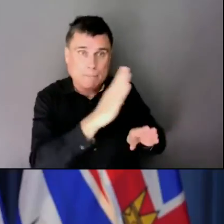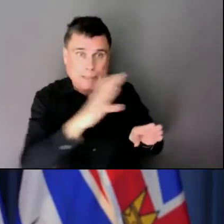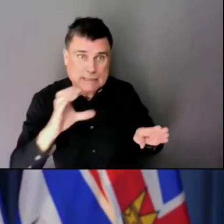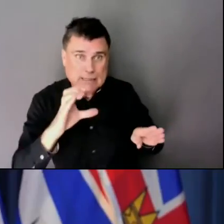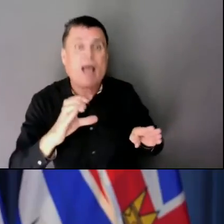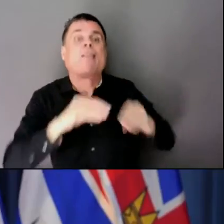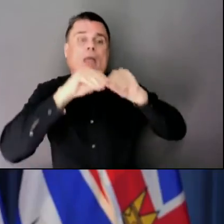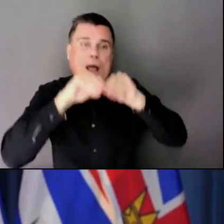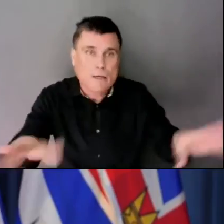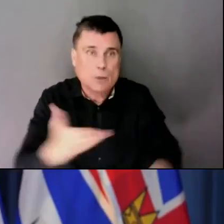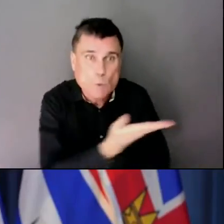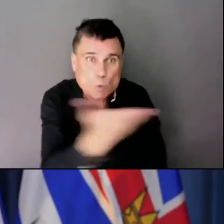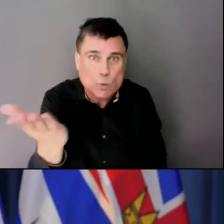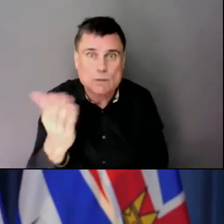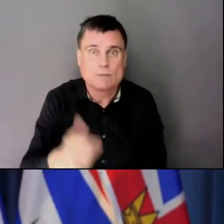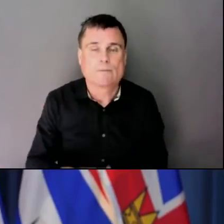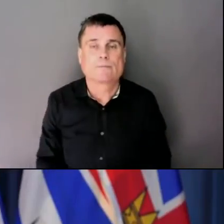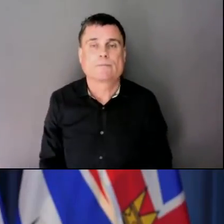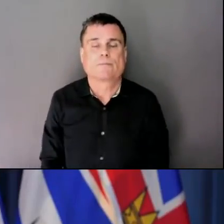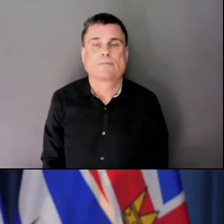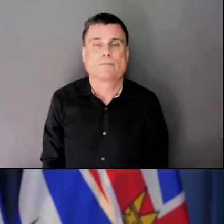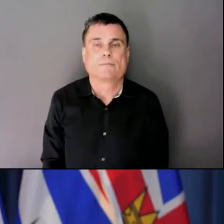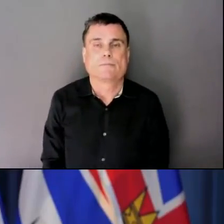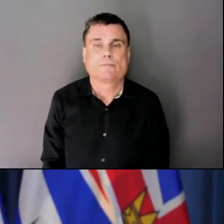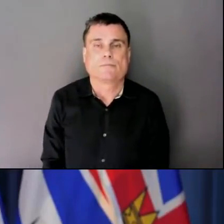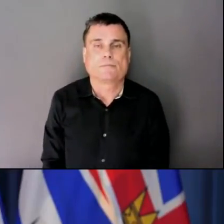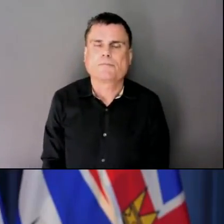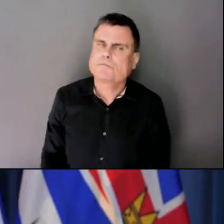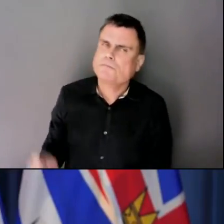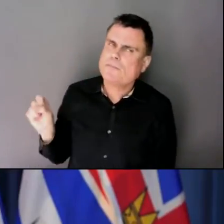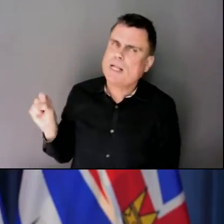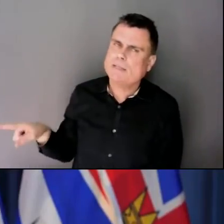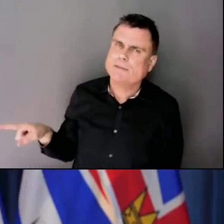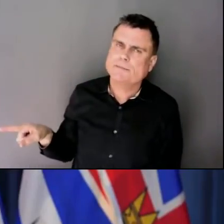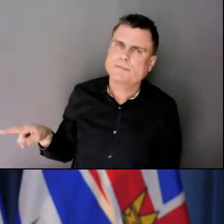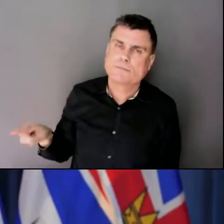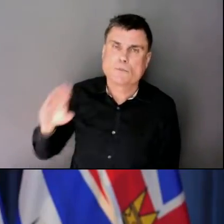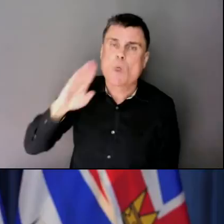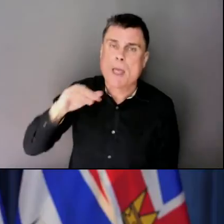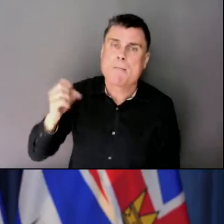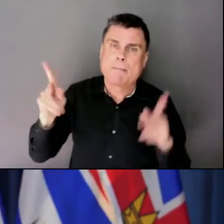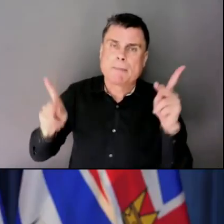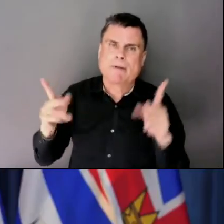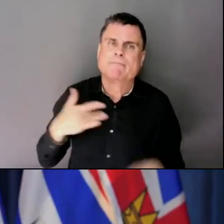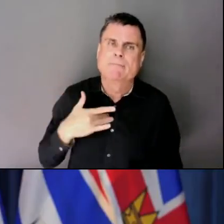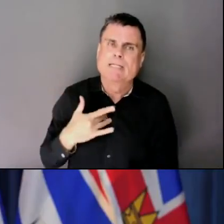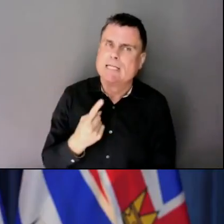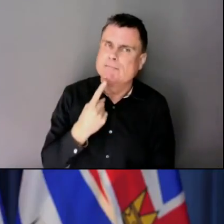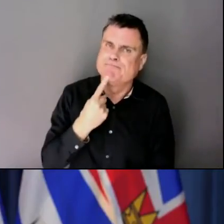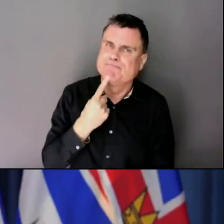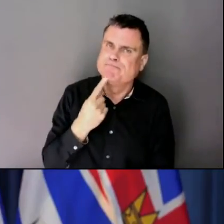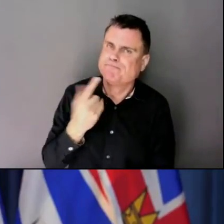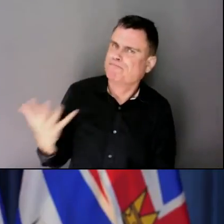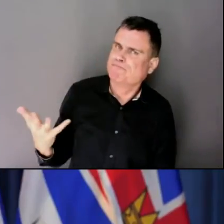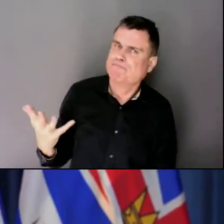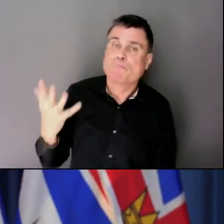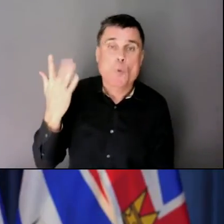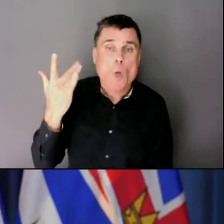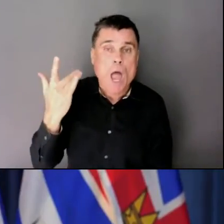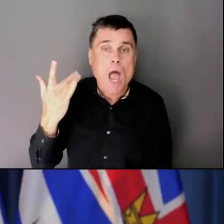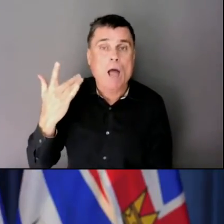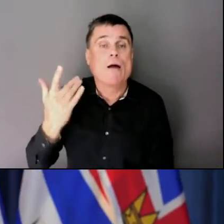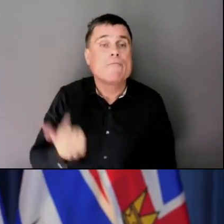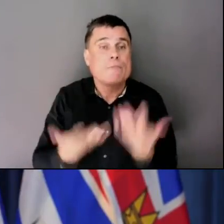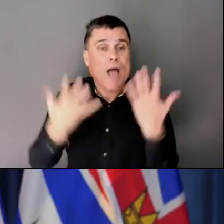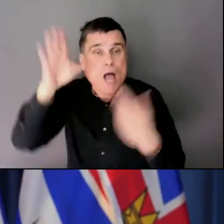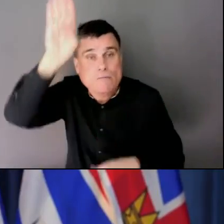no doubt will be people disappointed today, including some frontline workers, police officers, firefighters,